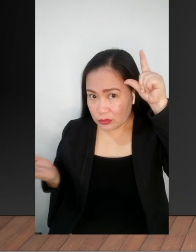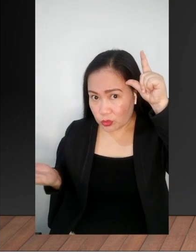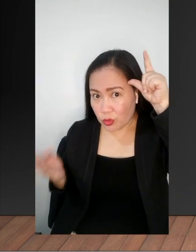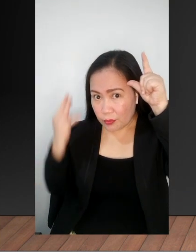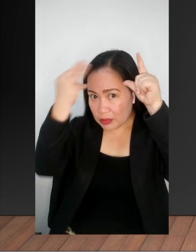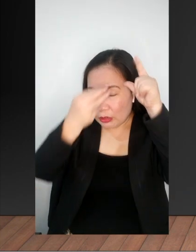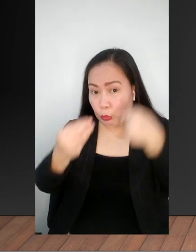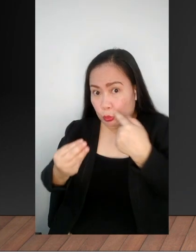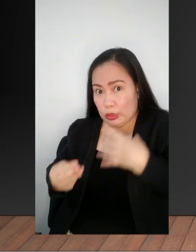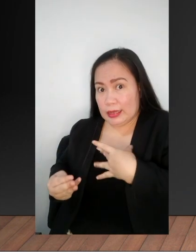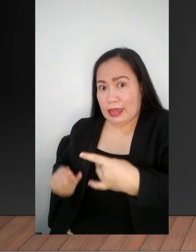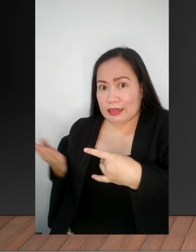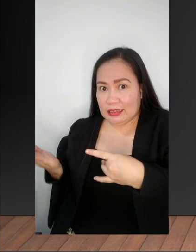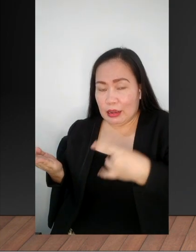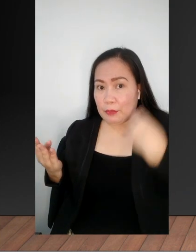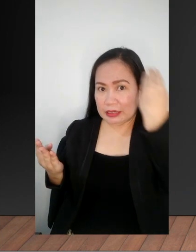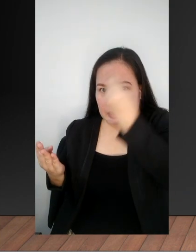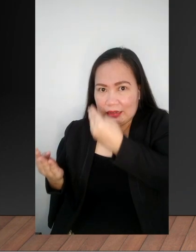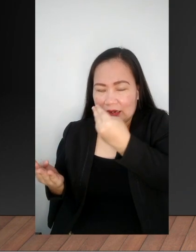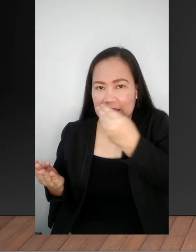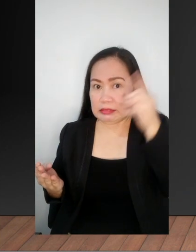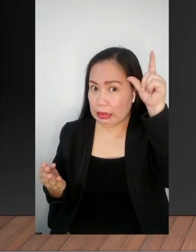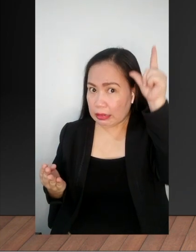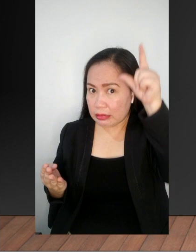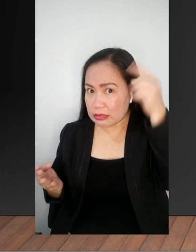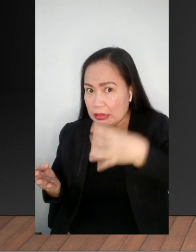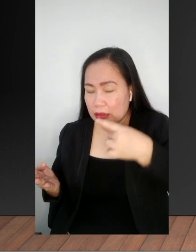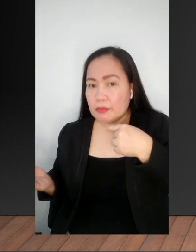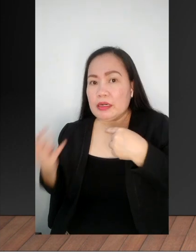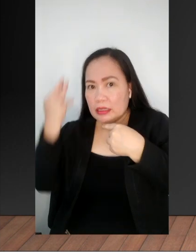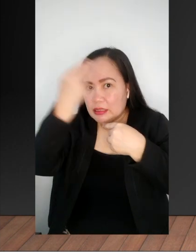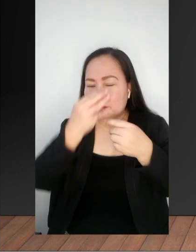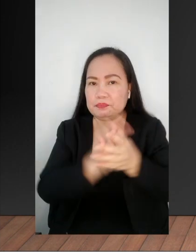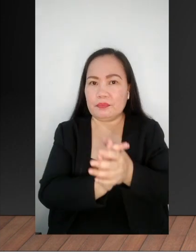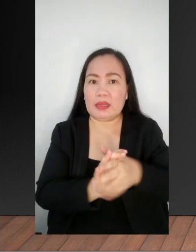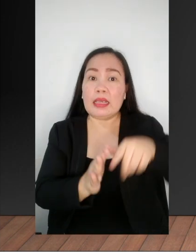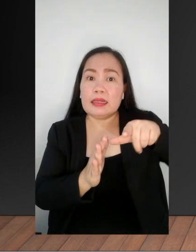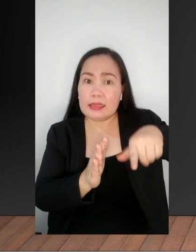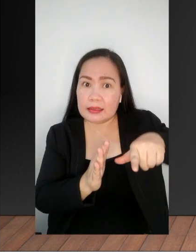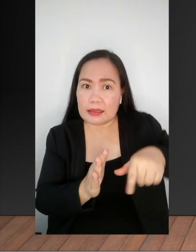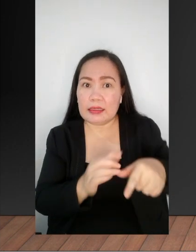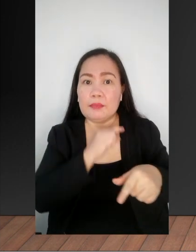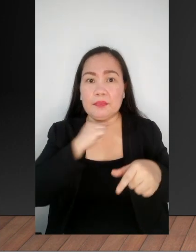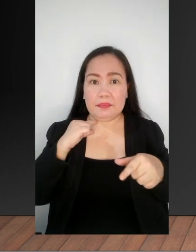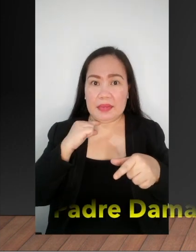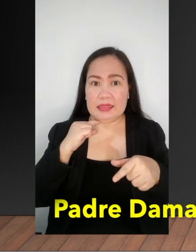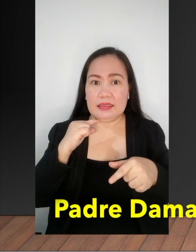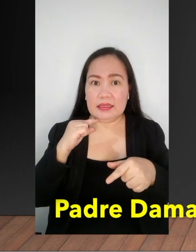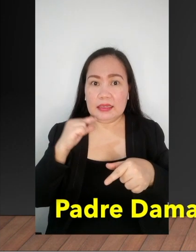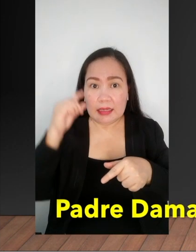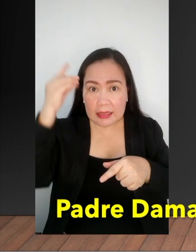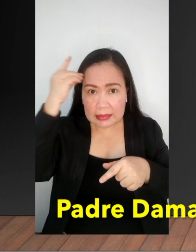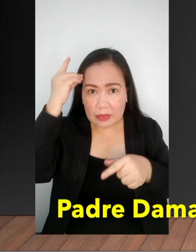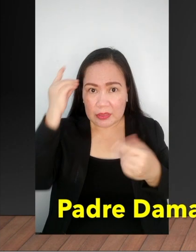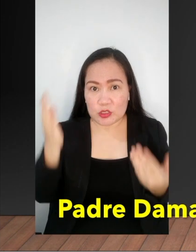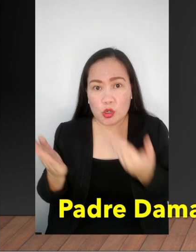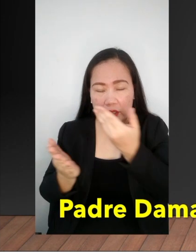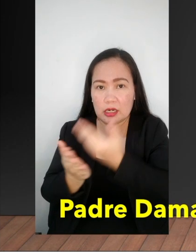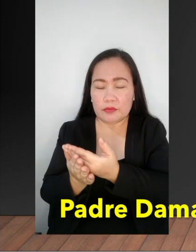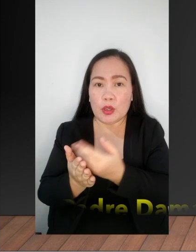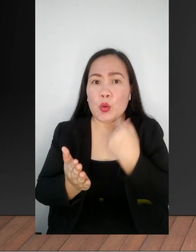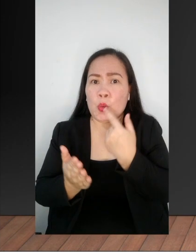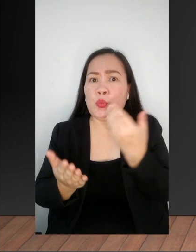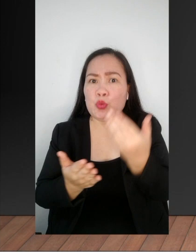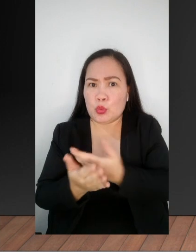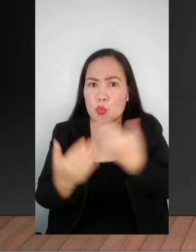already fascinated with Maria Clara. Later, Padre Damaso arrived, who had just